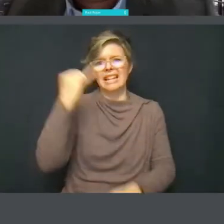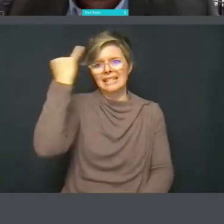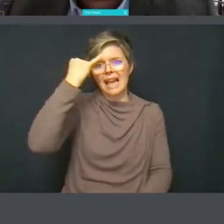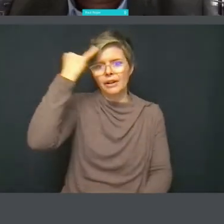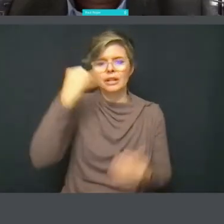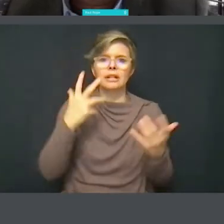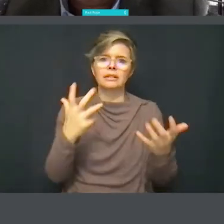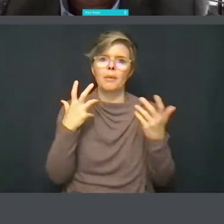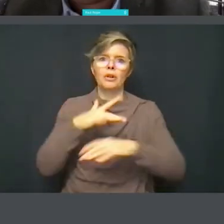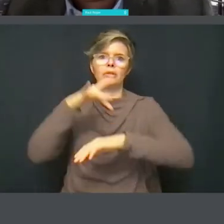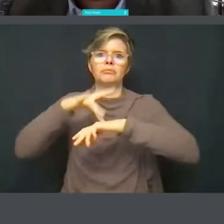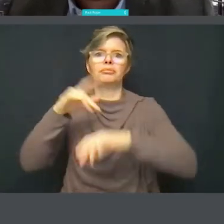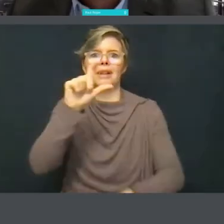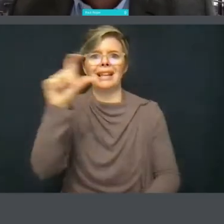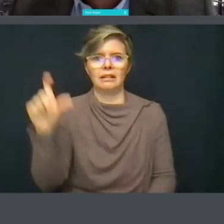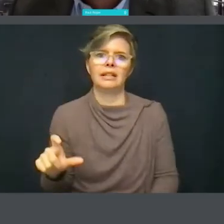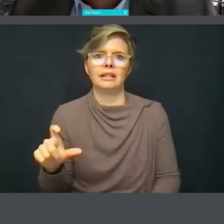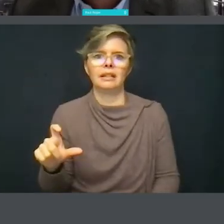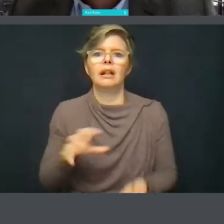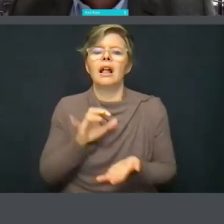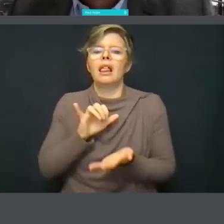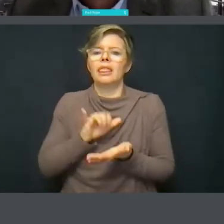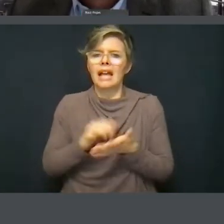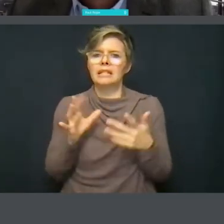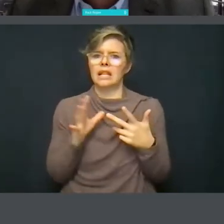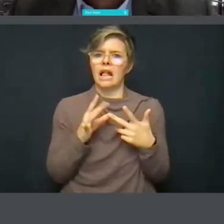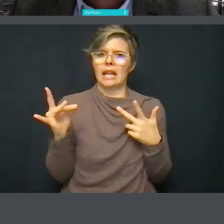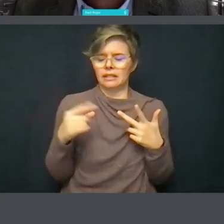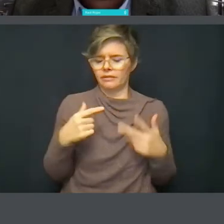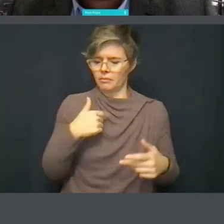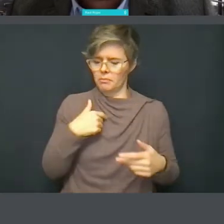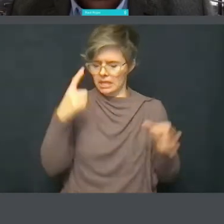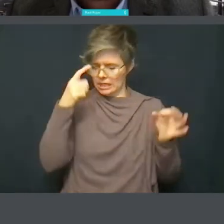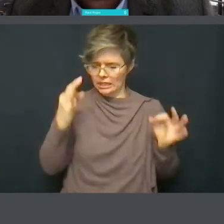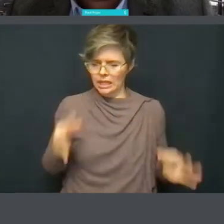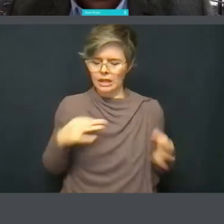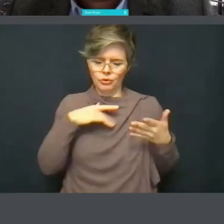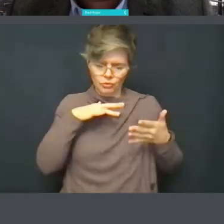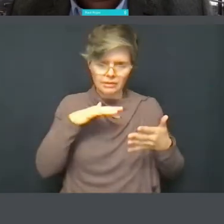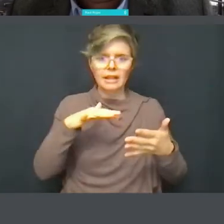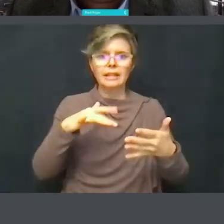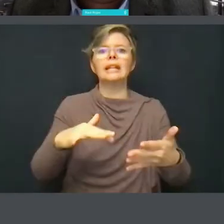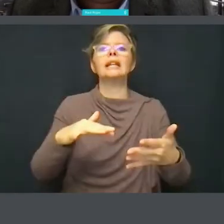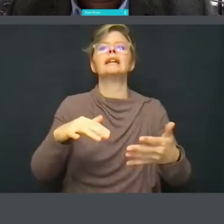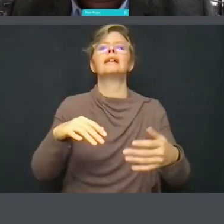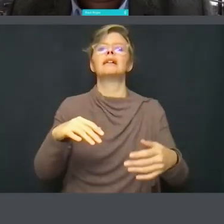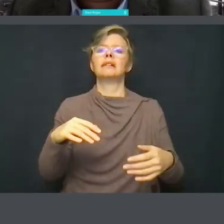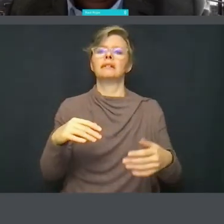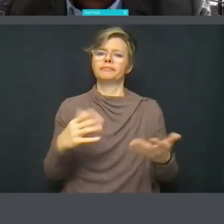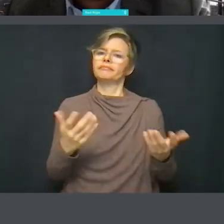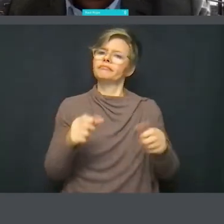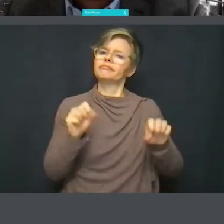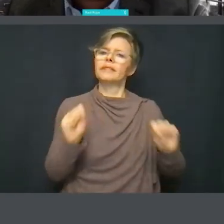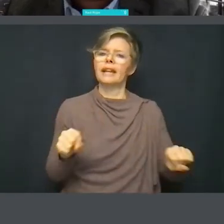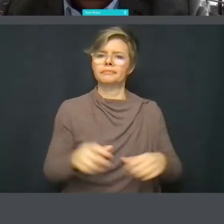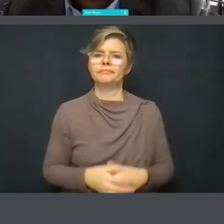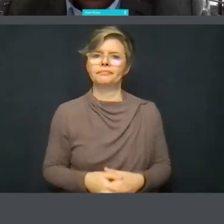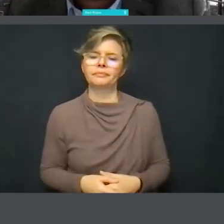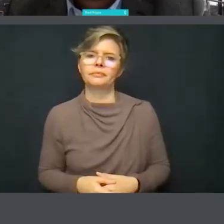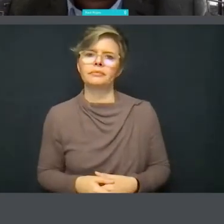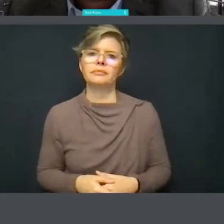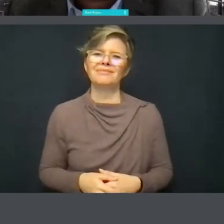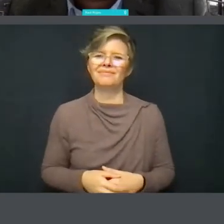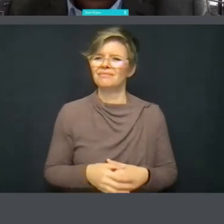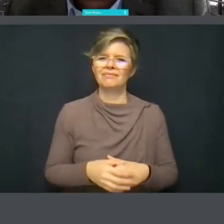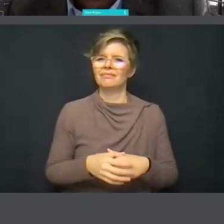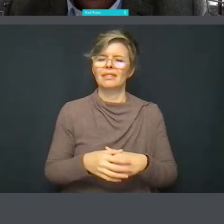Italian, right? That would be me being an elective bilingual. So you have the option, right? Where we have to remember in the United States, for a lot of kids, they don't